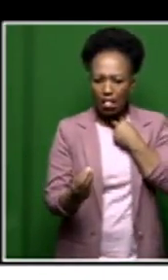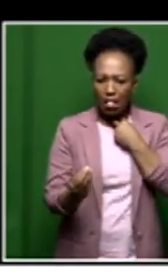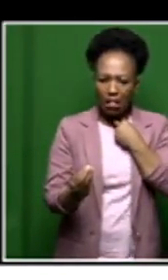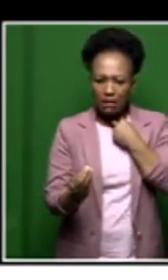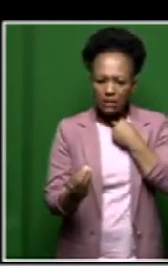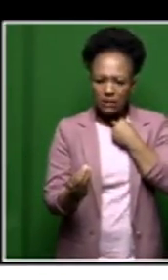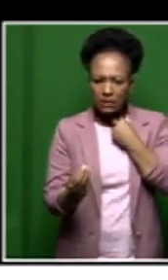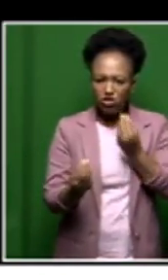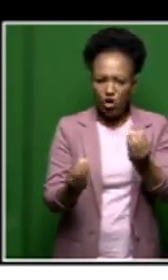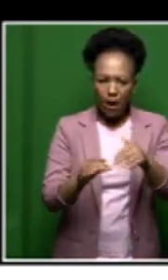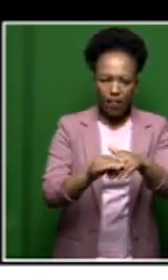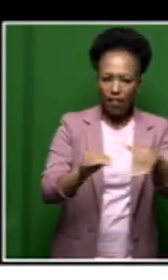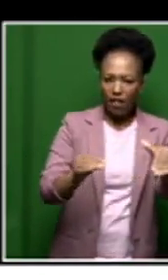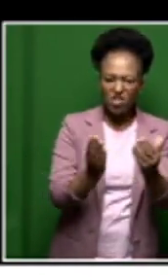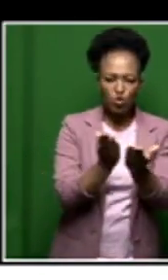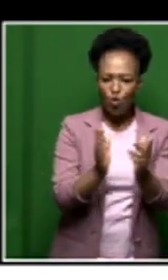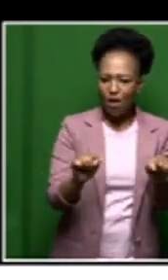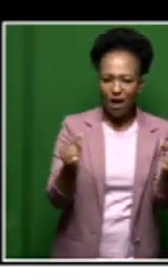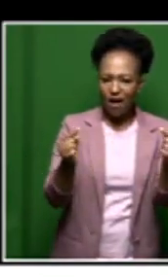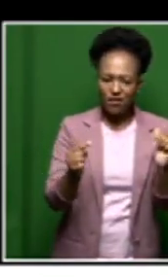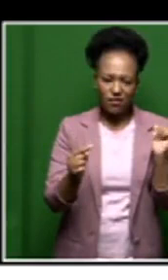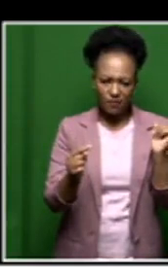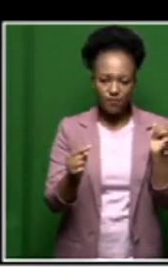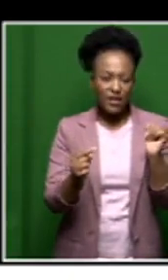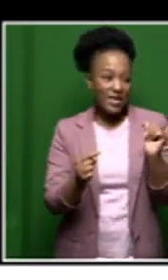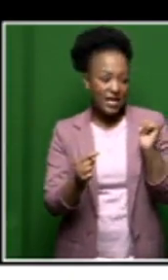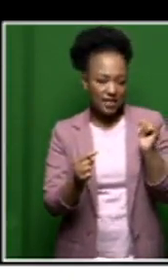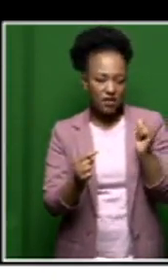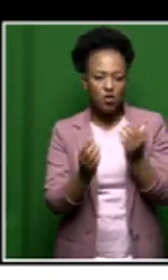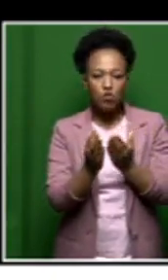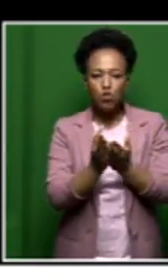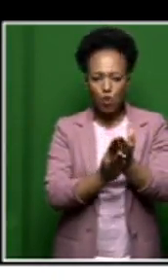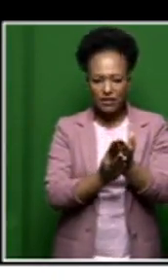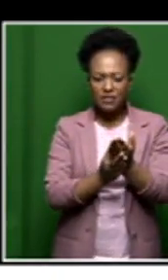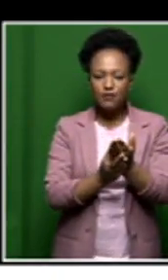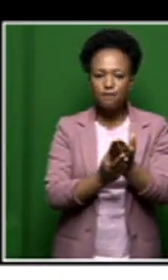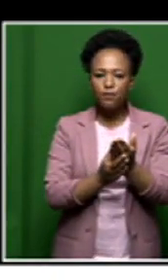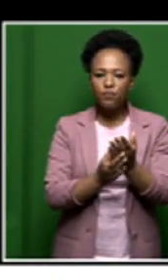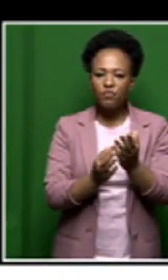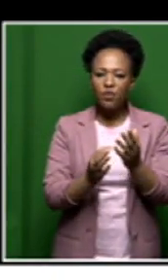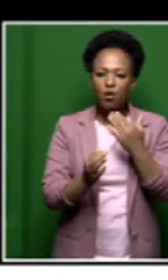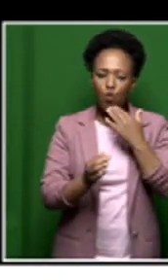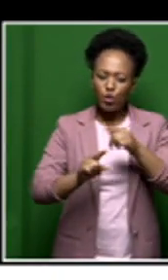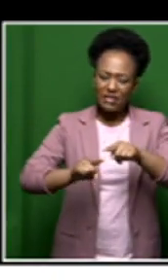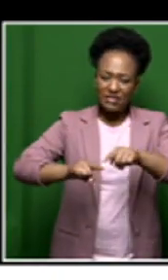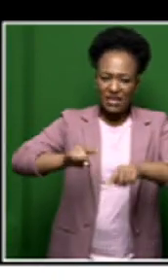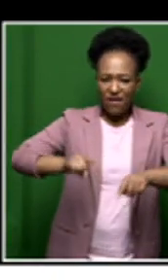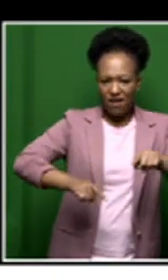go out of the school. And yesterday, through the management, through the assistance of